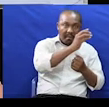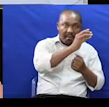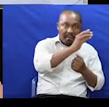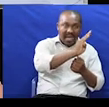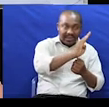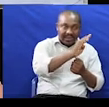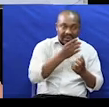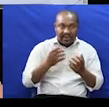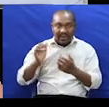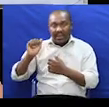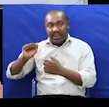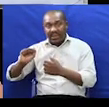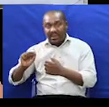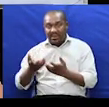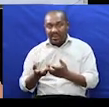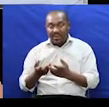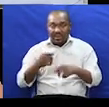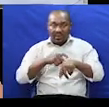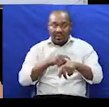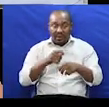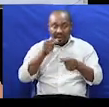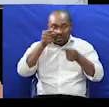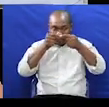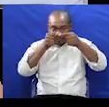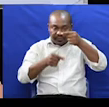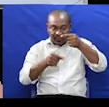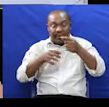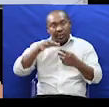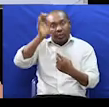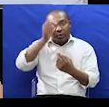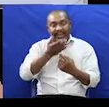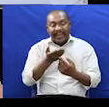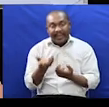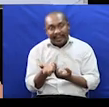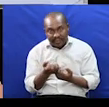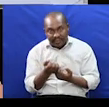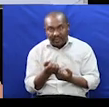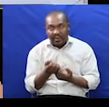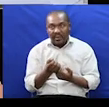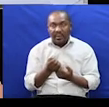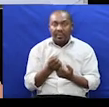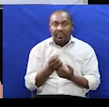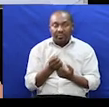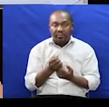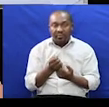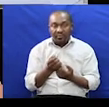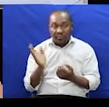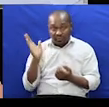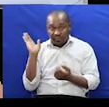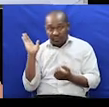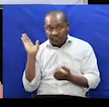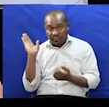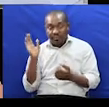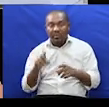you are titrating among of these, choose any indicator, whether methyl orange or phenolphthalein. But